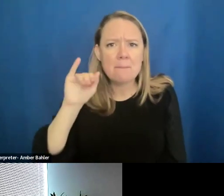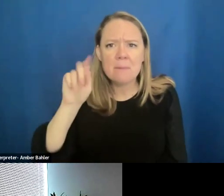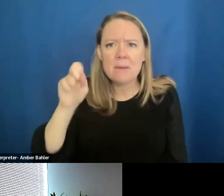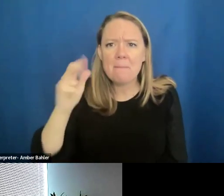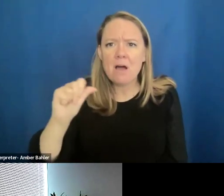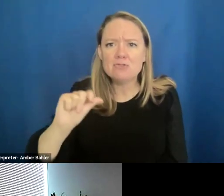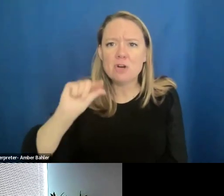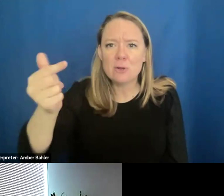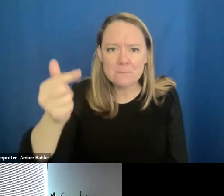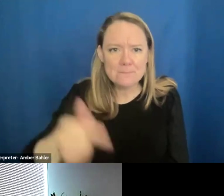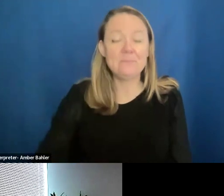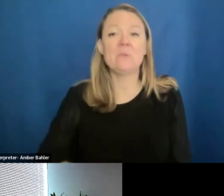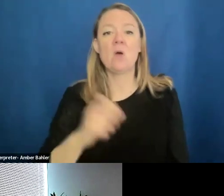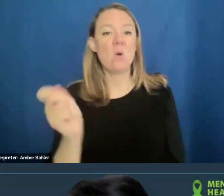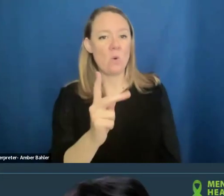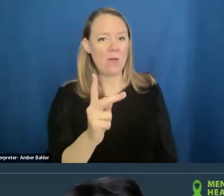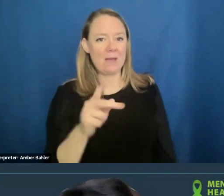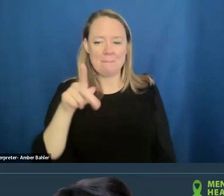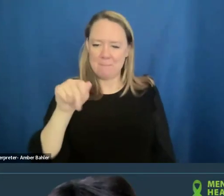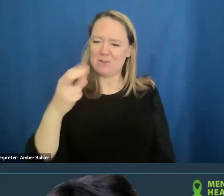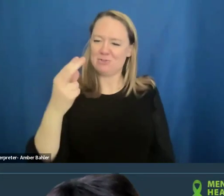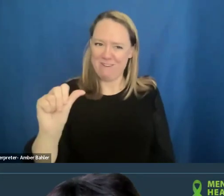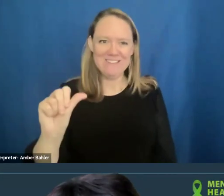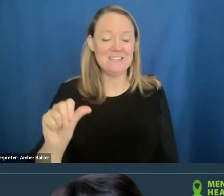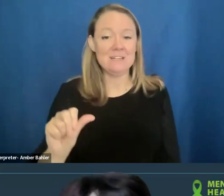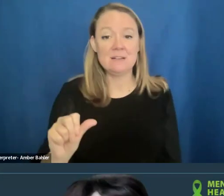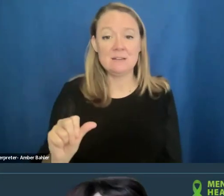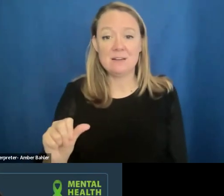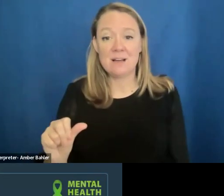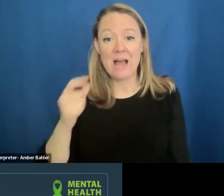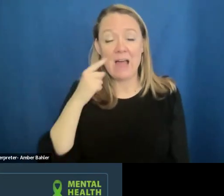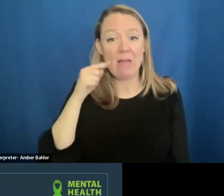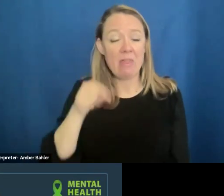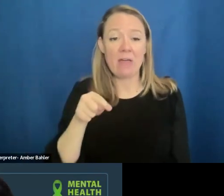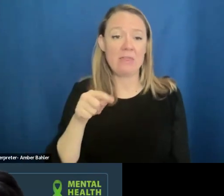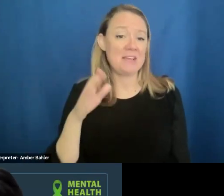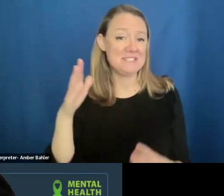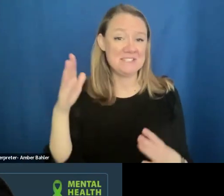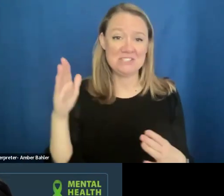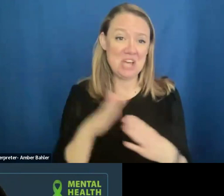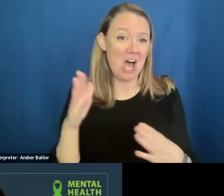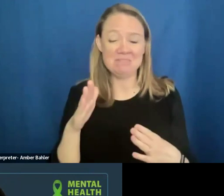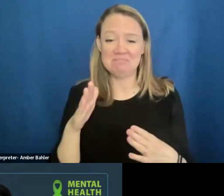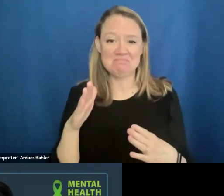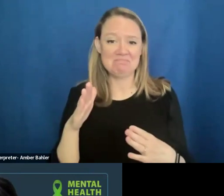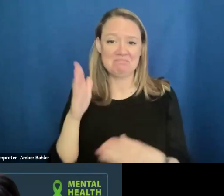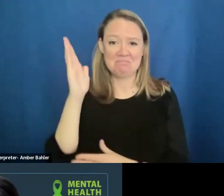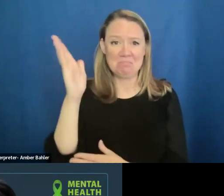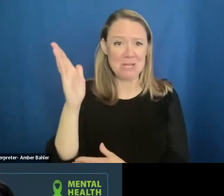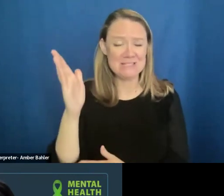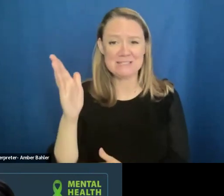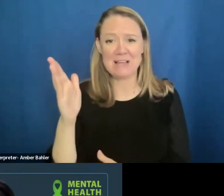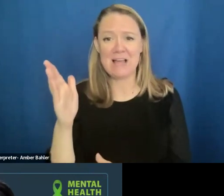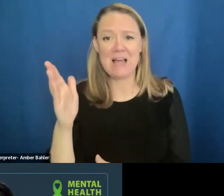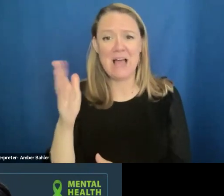Okay, so I think this is one of the best CRIS meetings. Can I just be plain speaking? I think the panel was excellent and